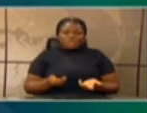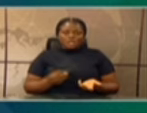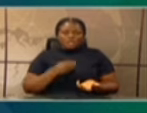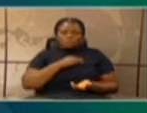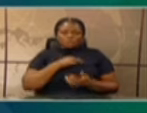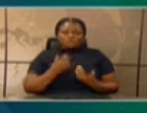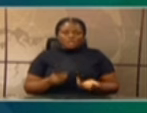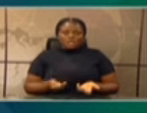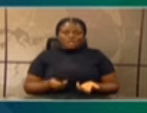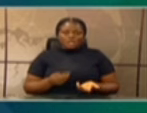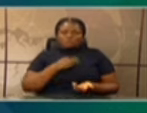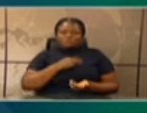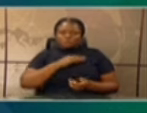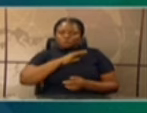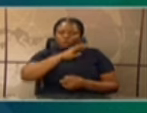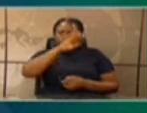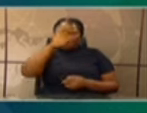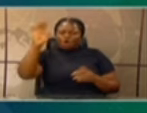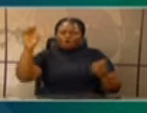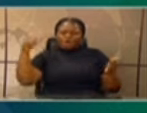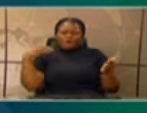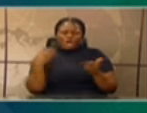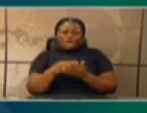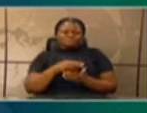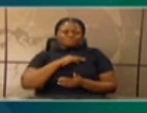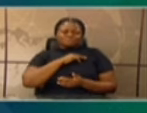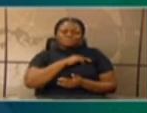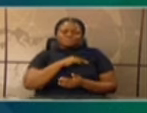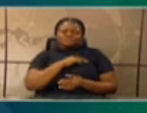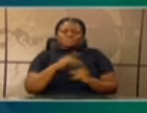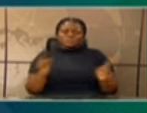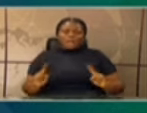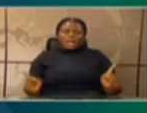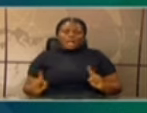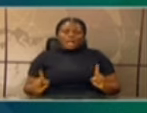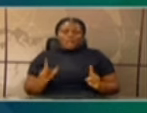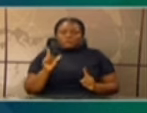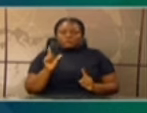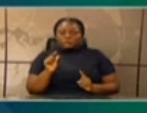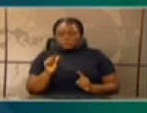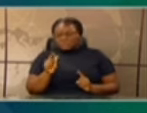2017, 2018, 2019, 2020, 21, 22,